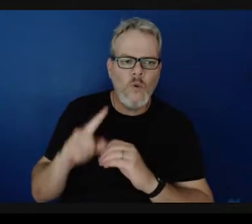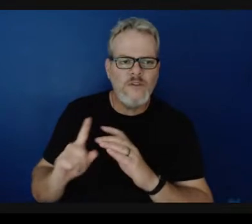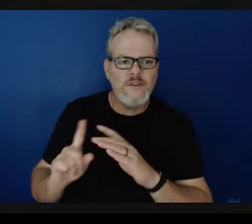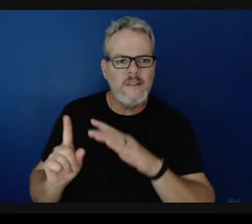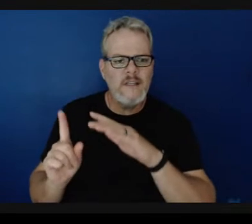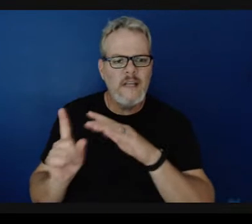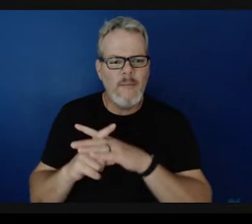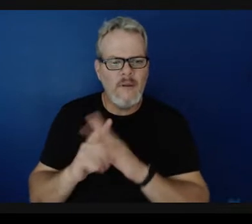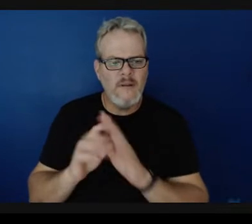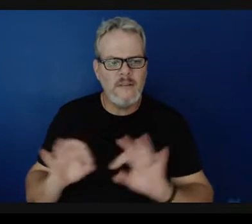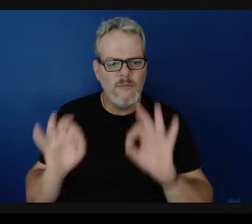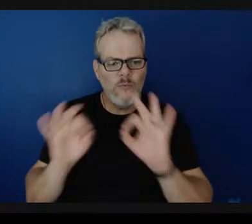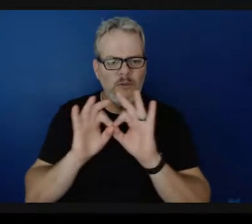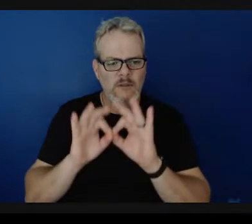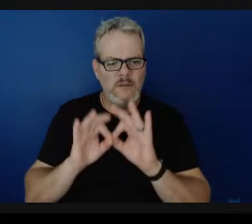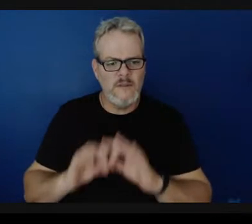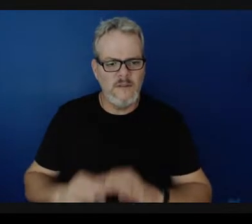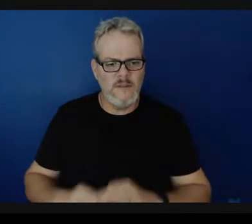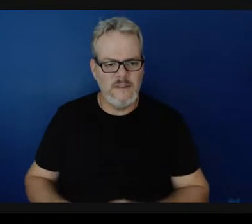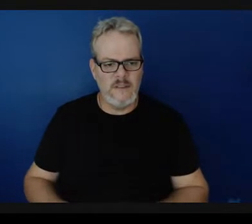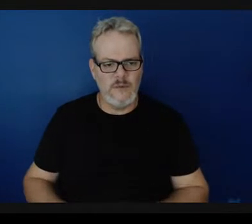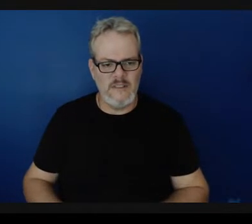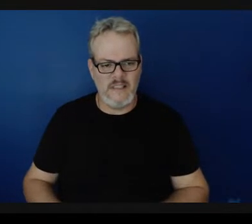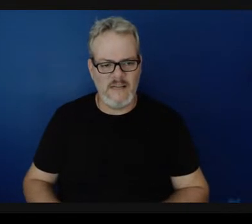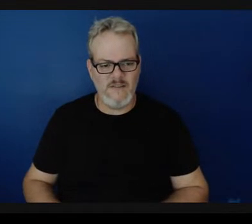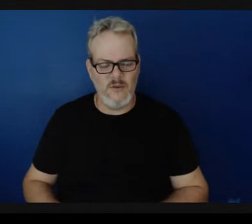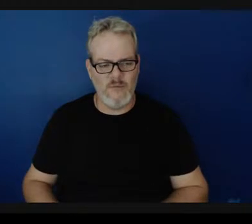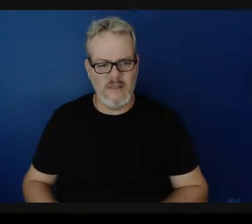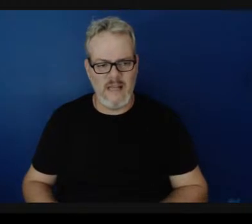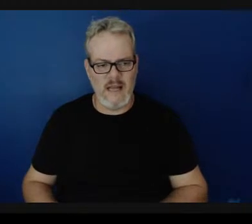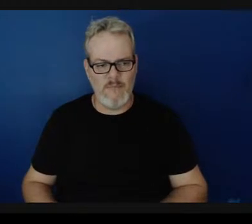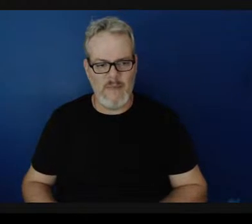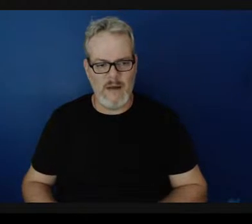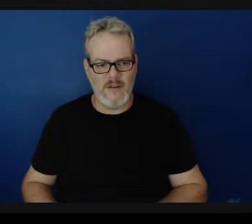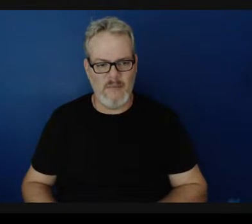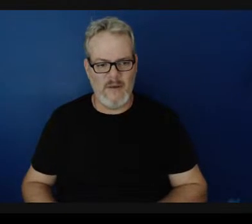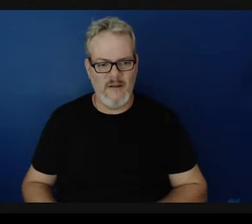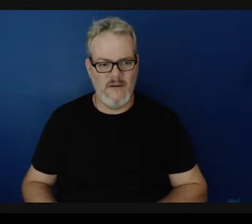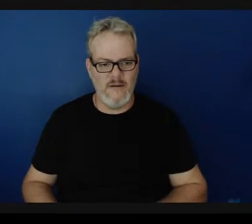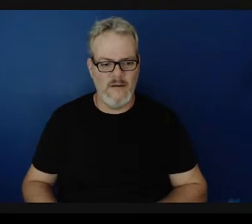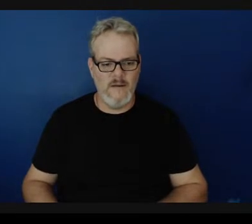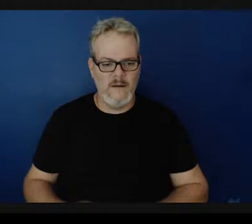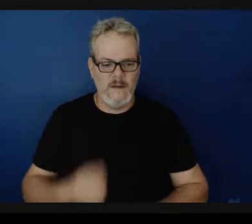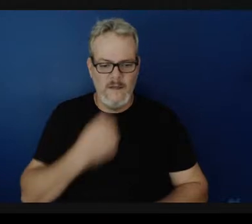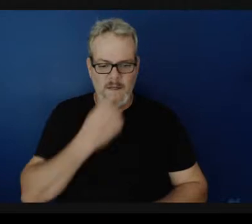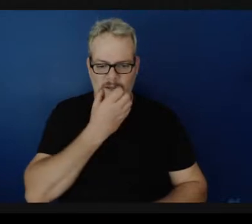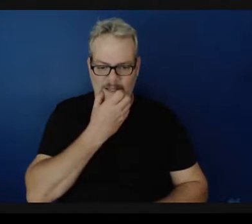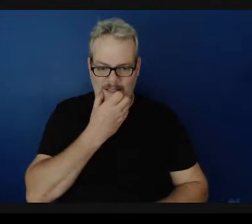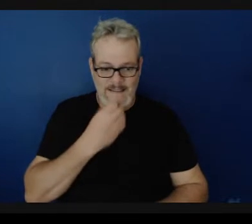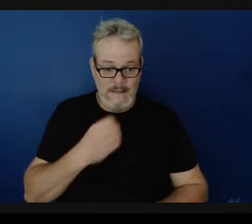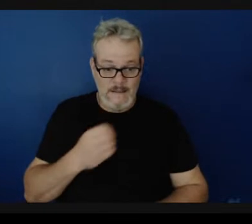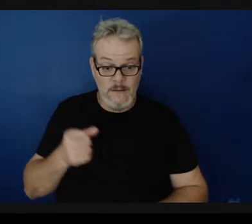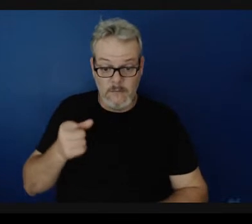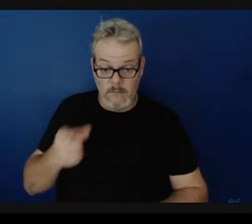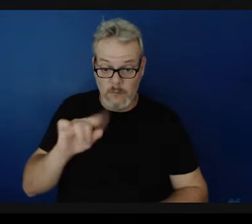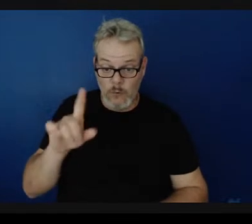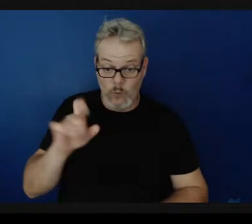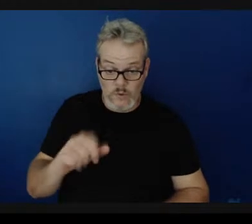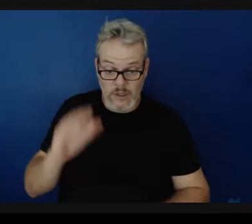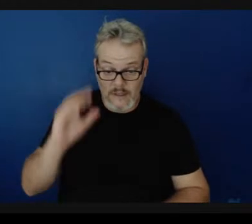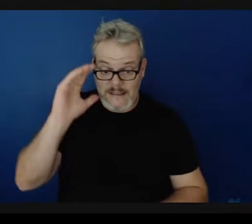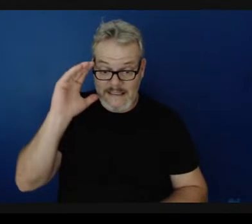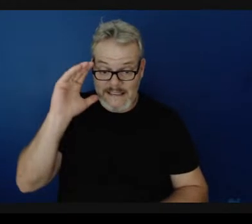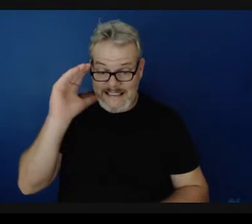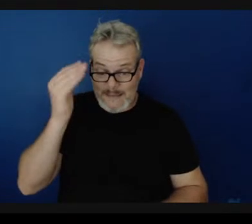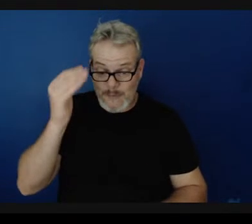and see if I can do this. This question does there seem to be any correlation between Mauna Loa and Kilauea